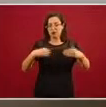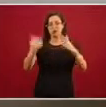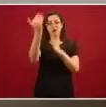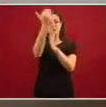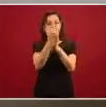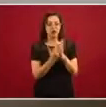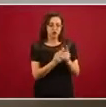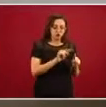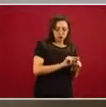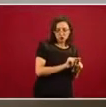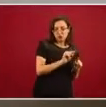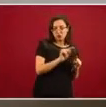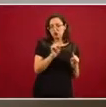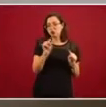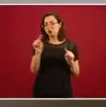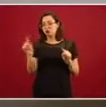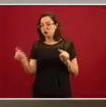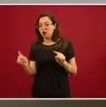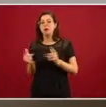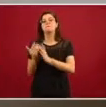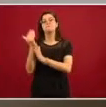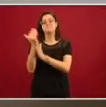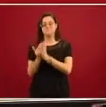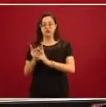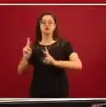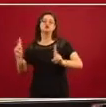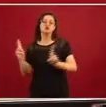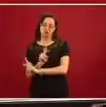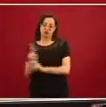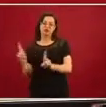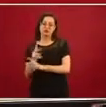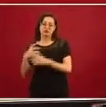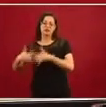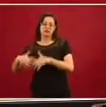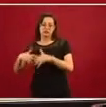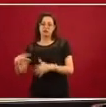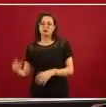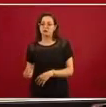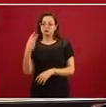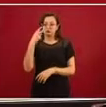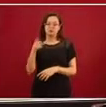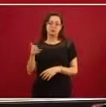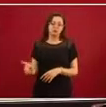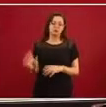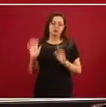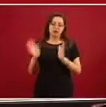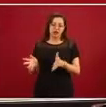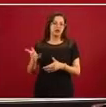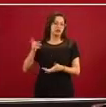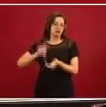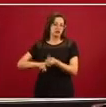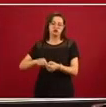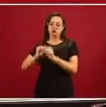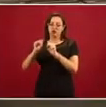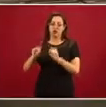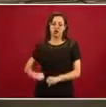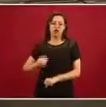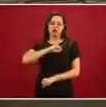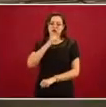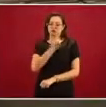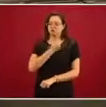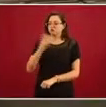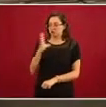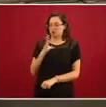But if we have less transmission, we will need less ventilators. And we also